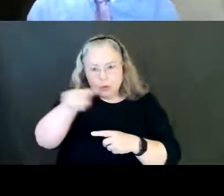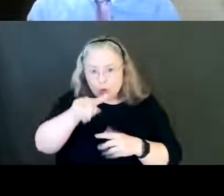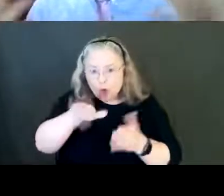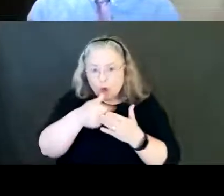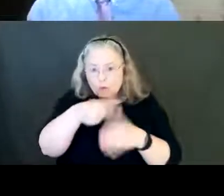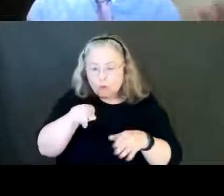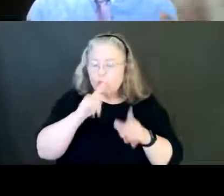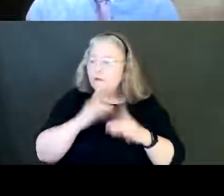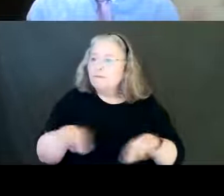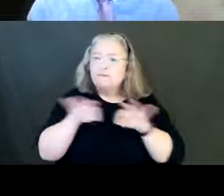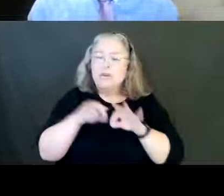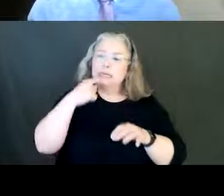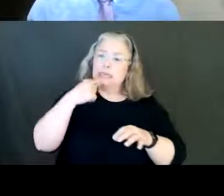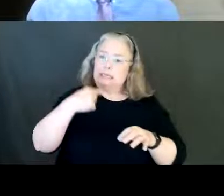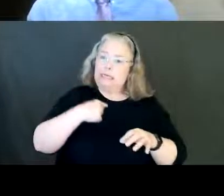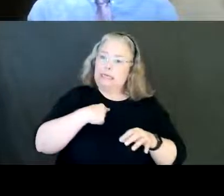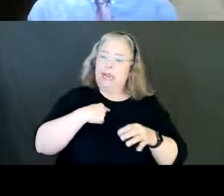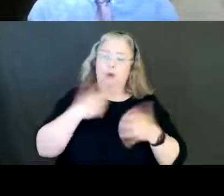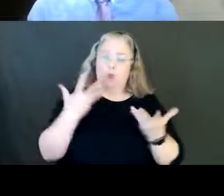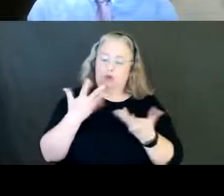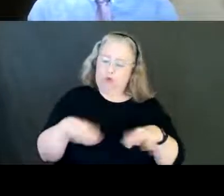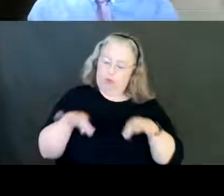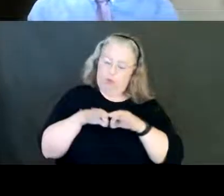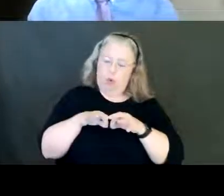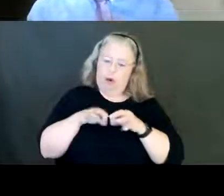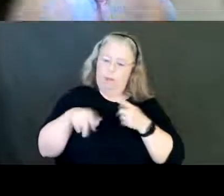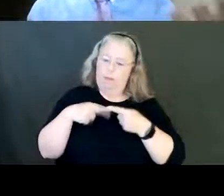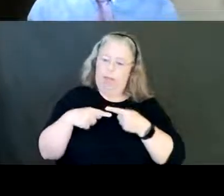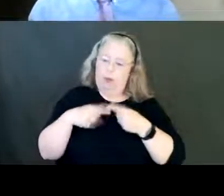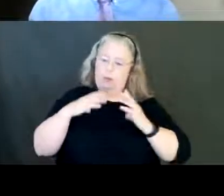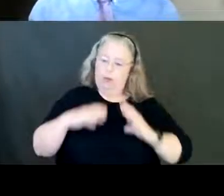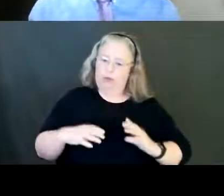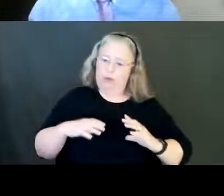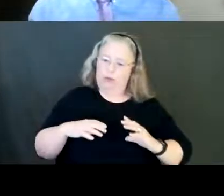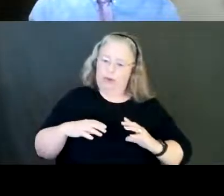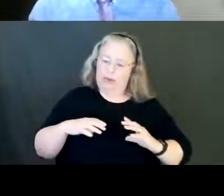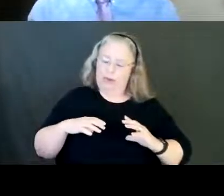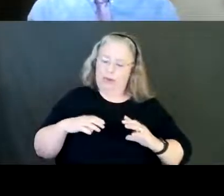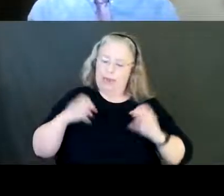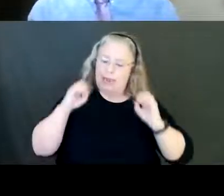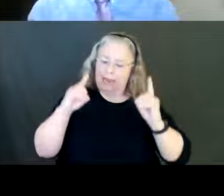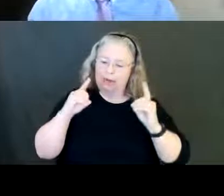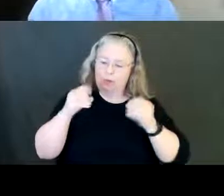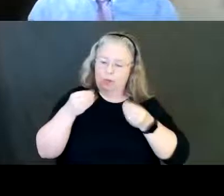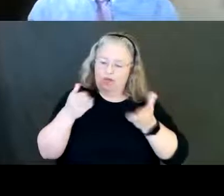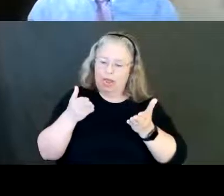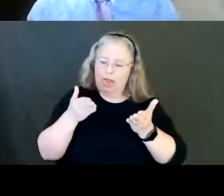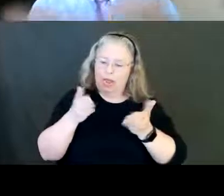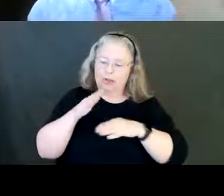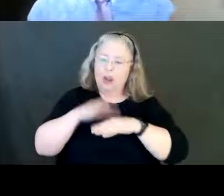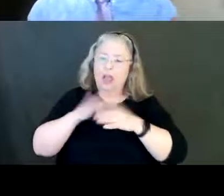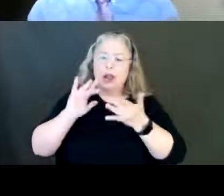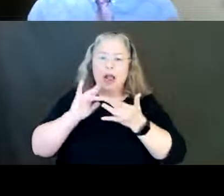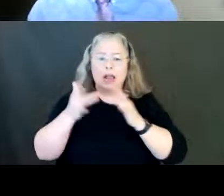to tell us what's important about consumer education provided through an online portal. And then also